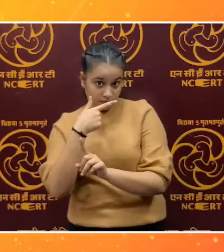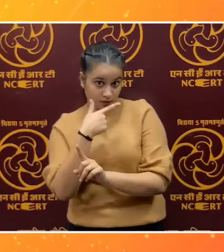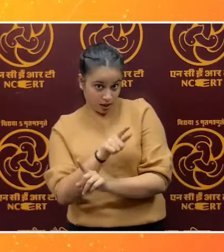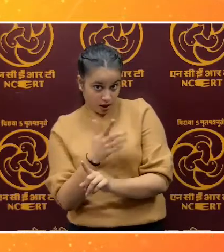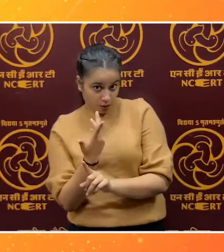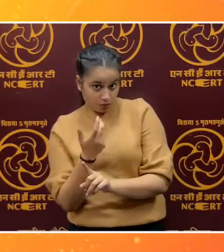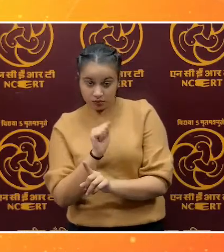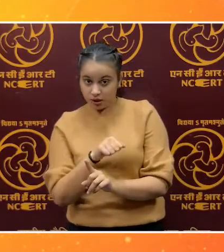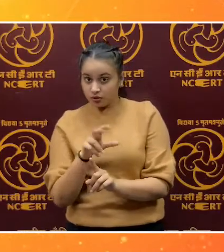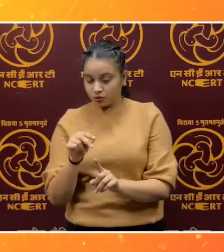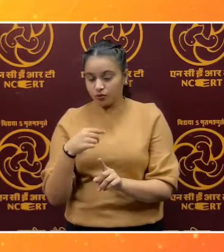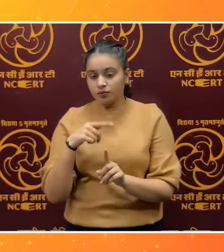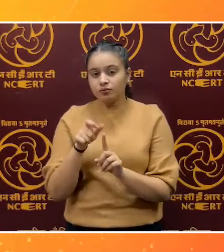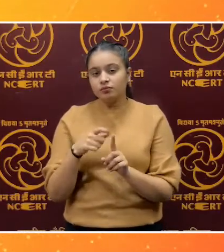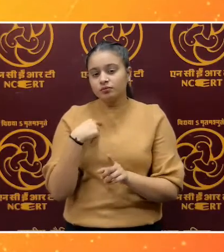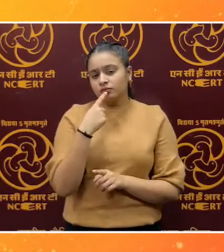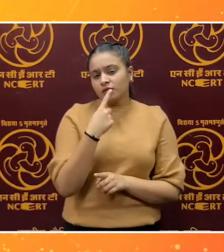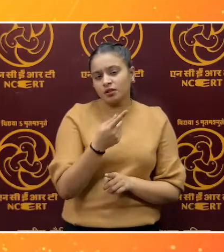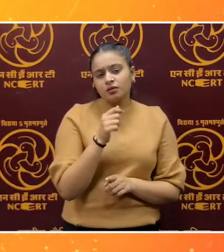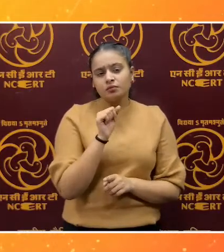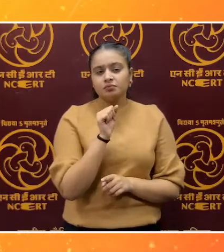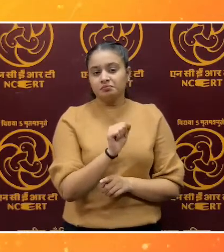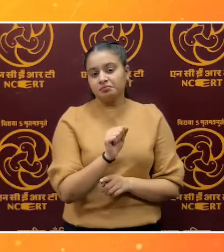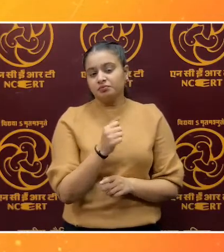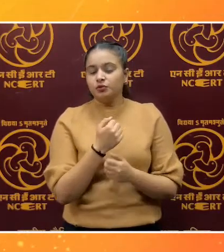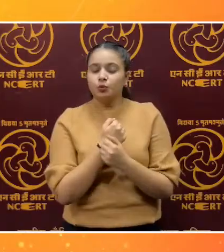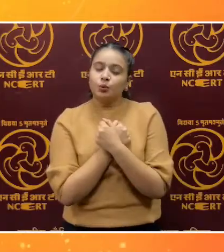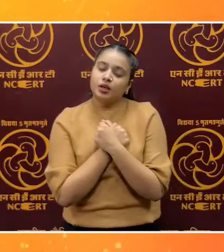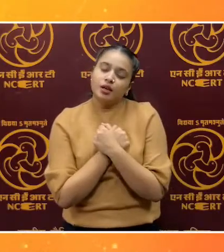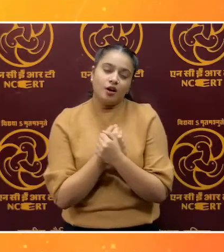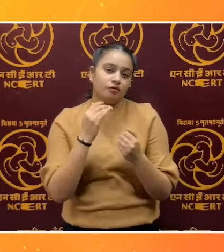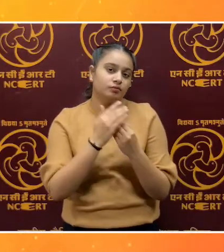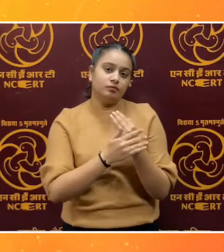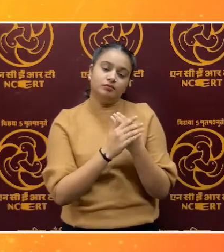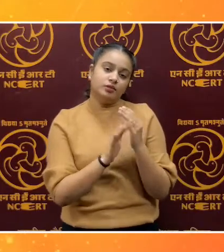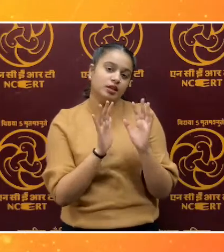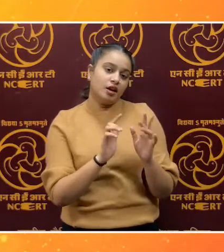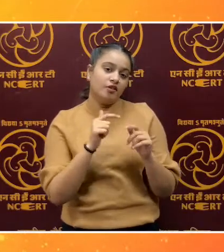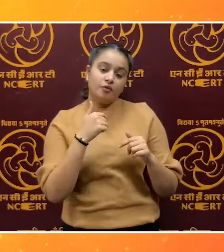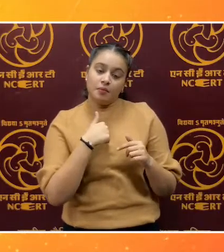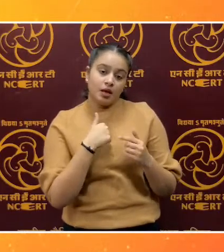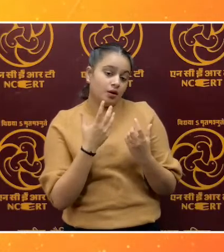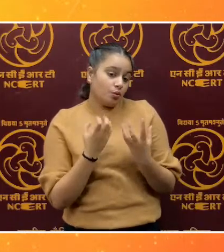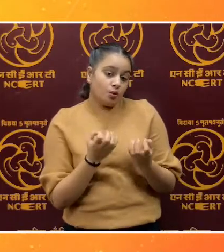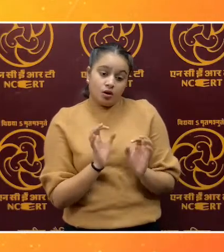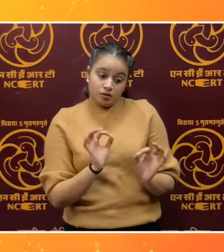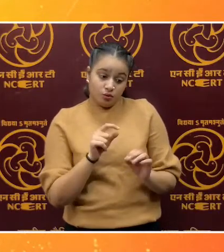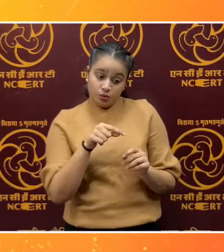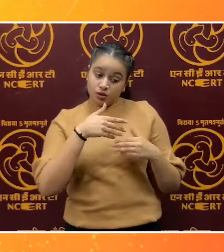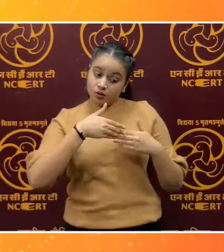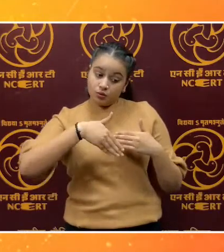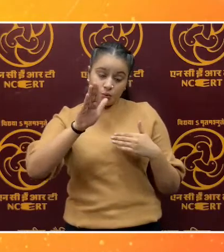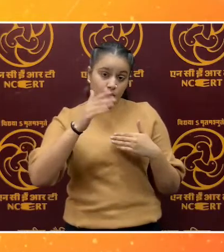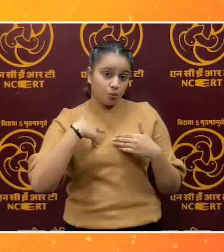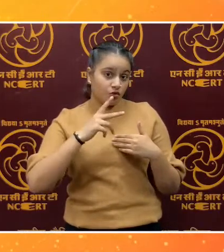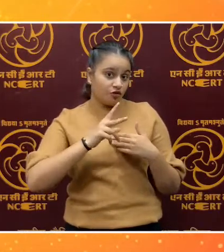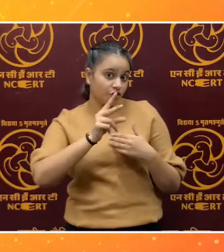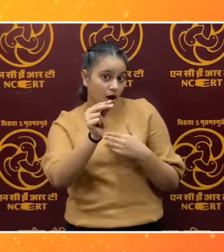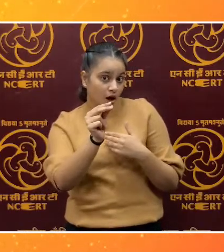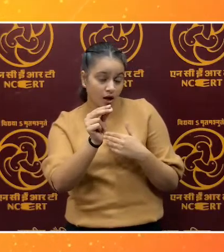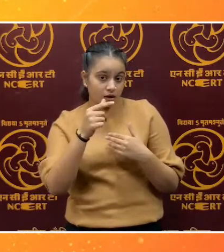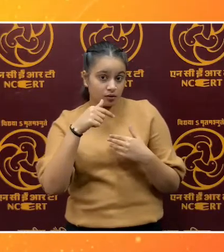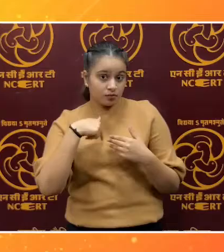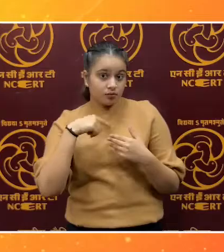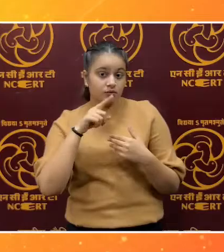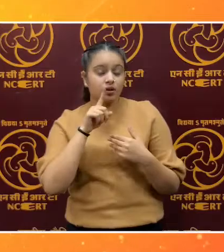The merchant said, "You are very dear to me and I cannot bear to let you go away. Ask